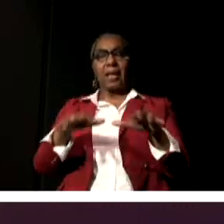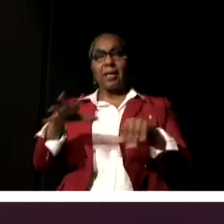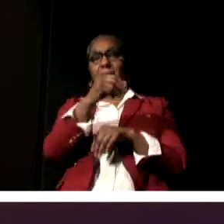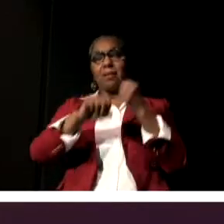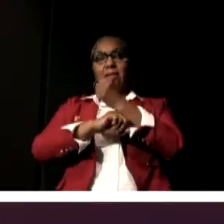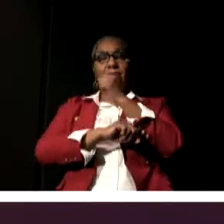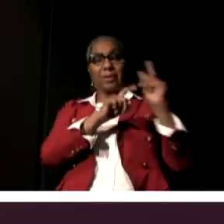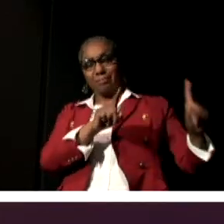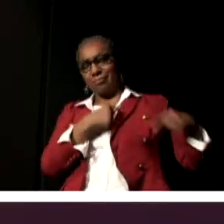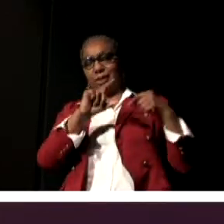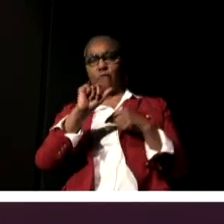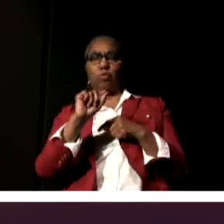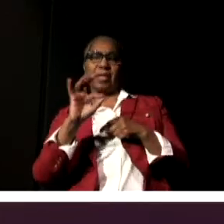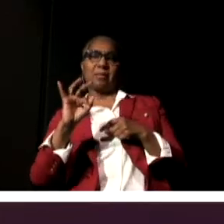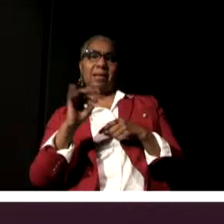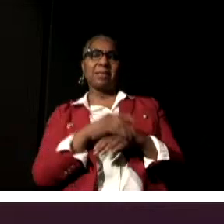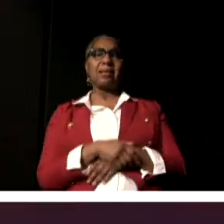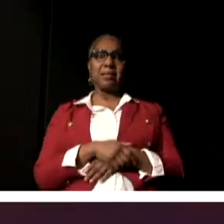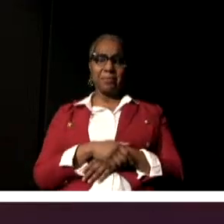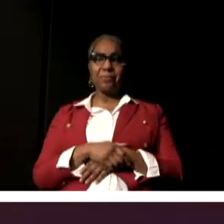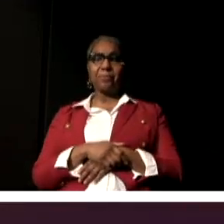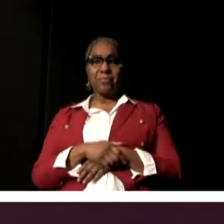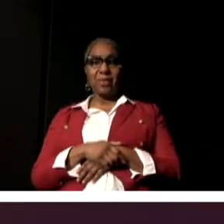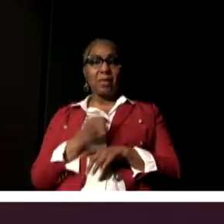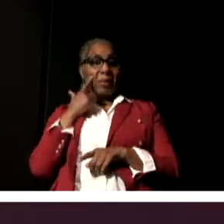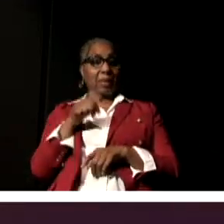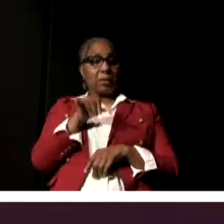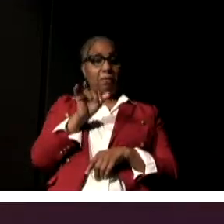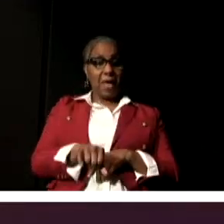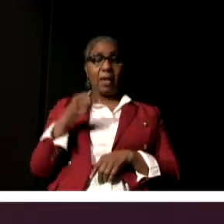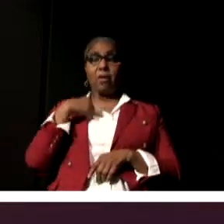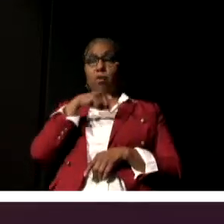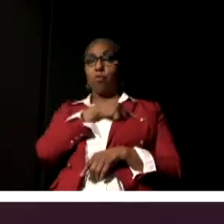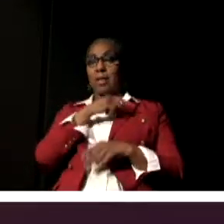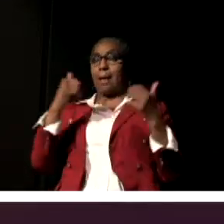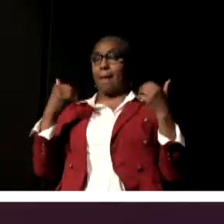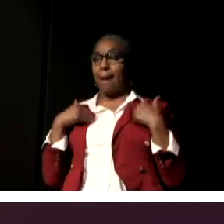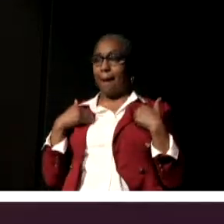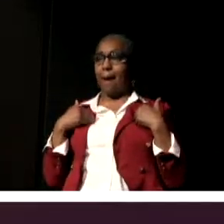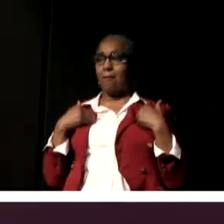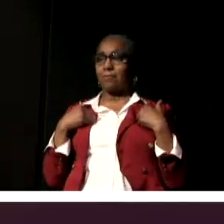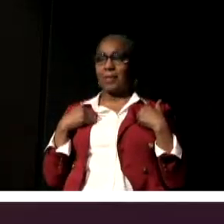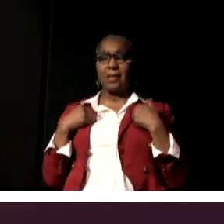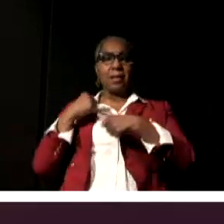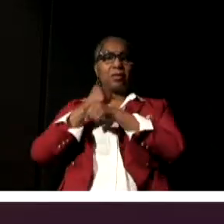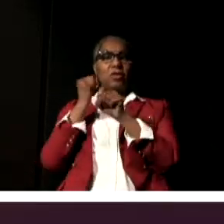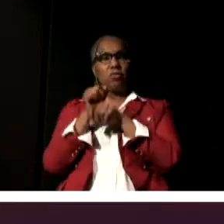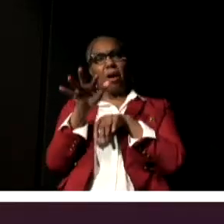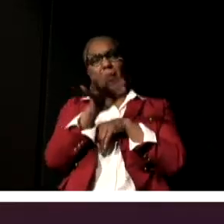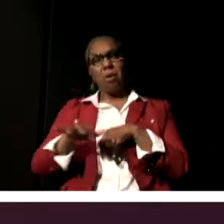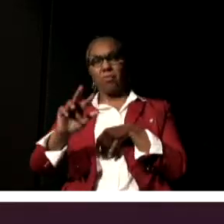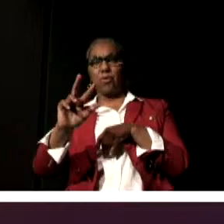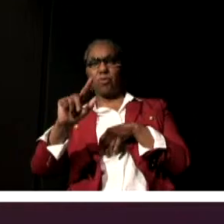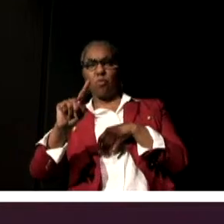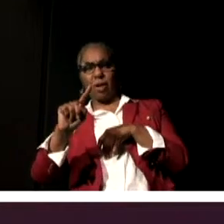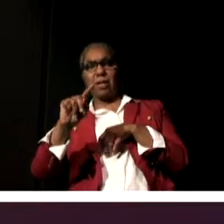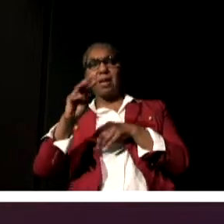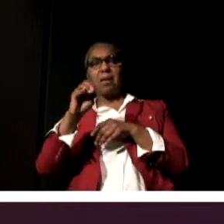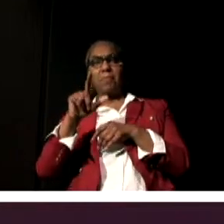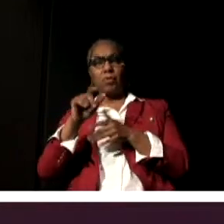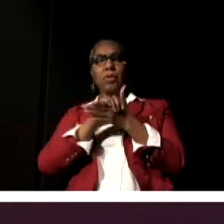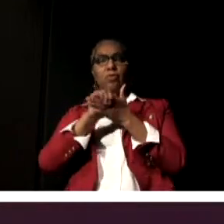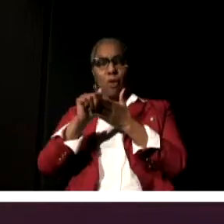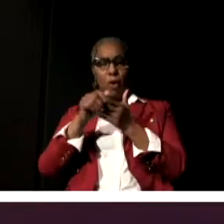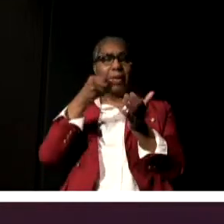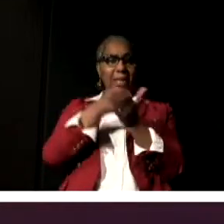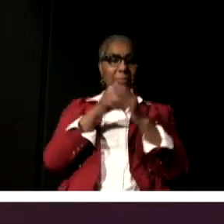infrastructure since 2019. From that, we have generated approximately $31 million in